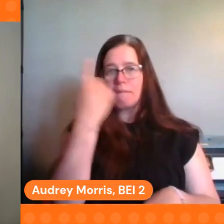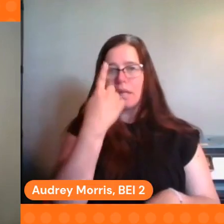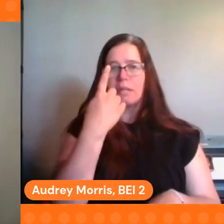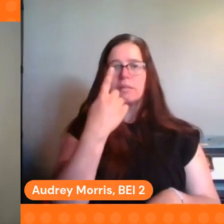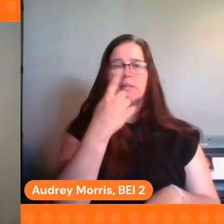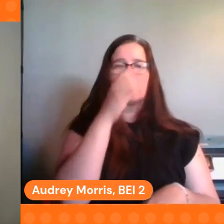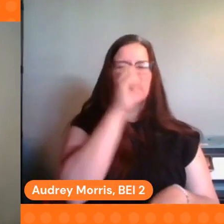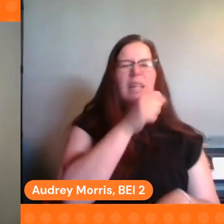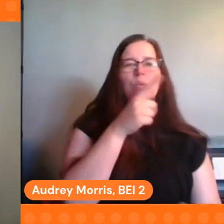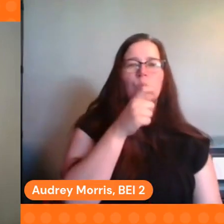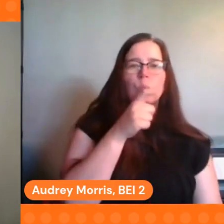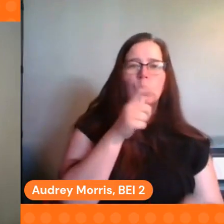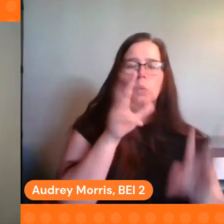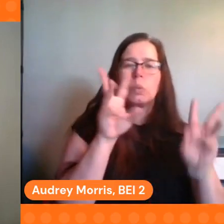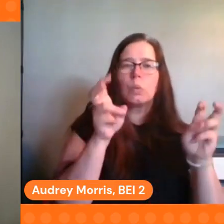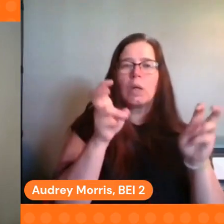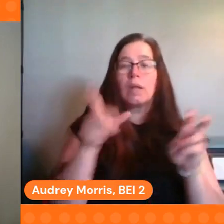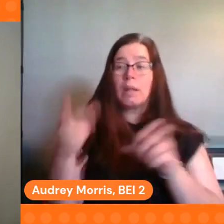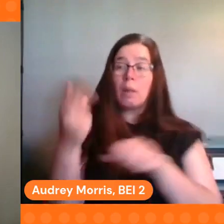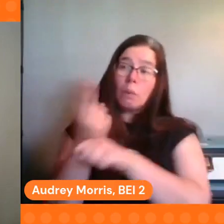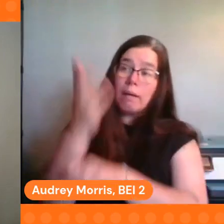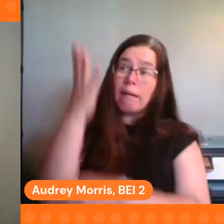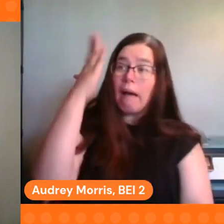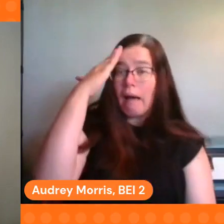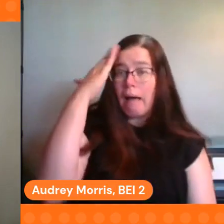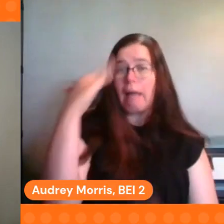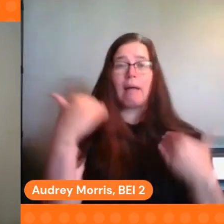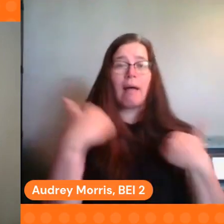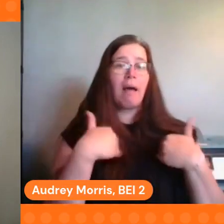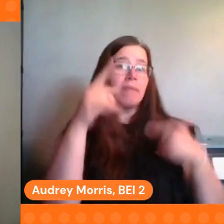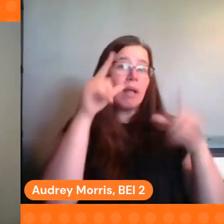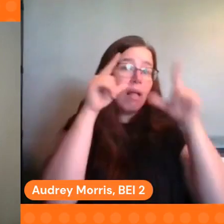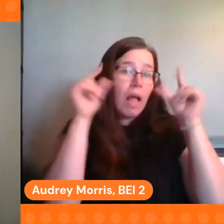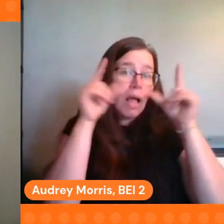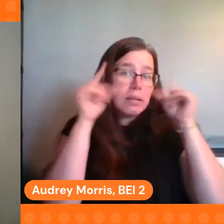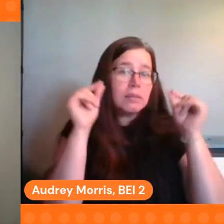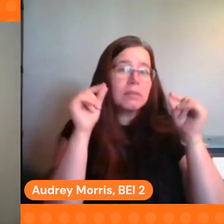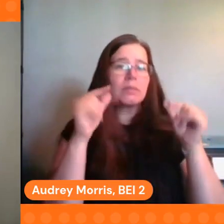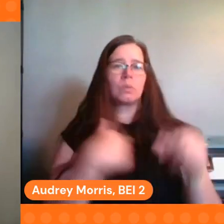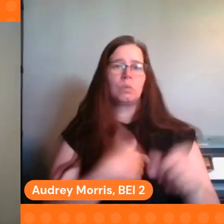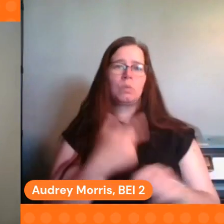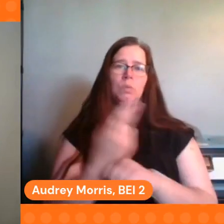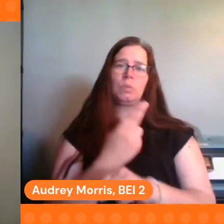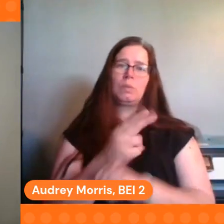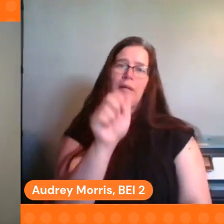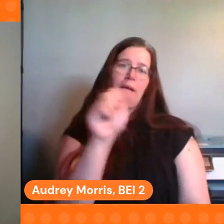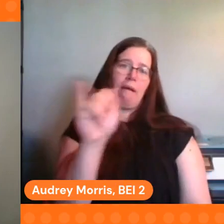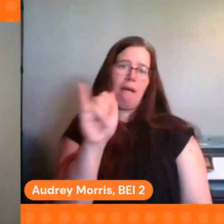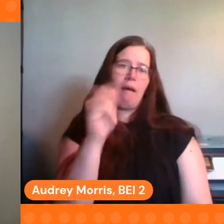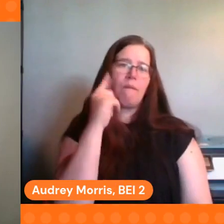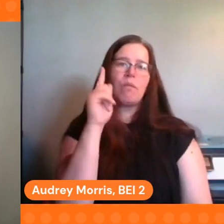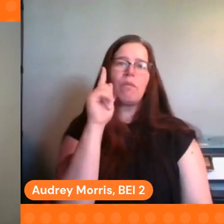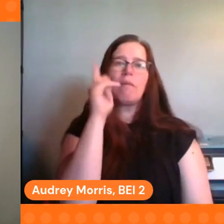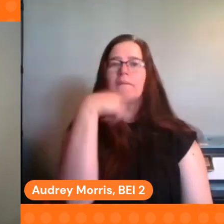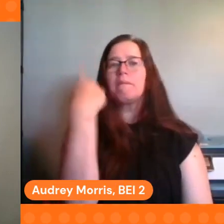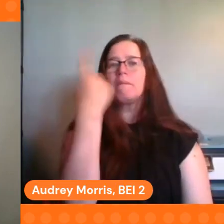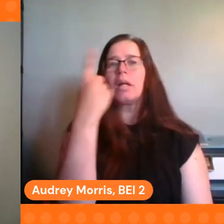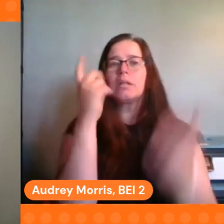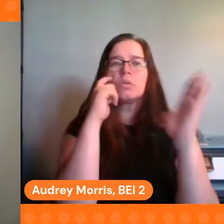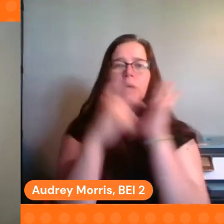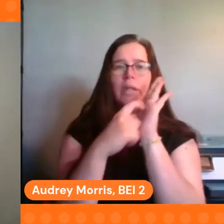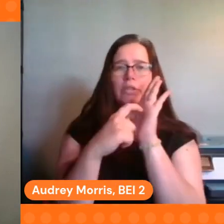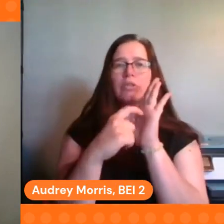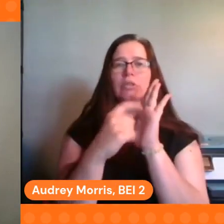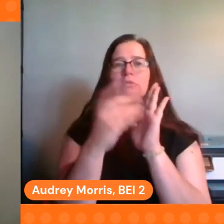to describe it, like, are they wearing a hat? Do they have glasses? And we used AI to do that, like face recognition and